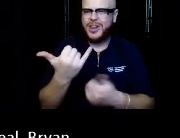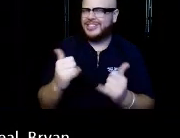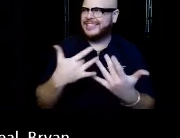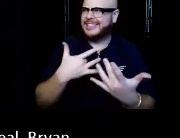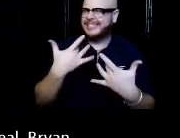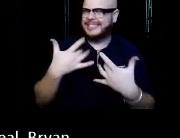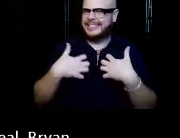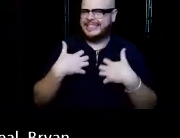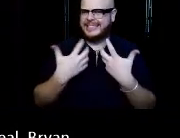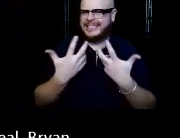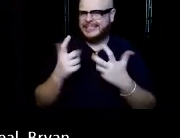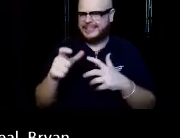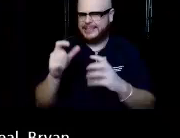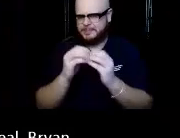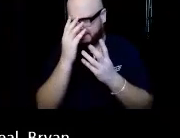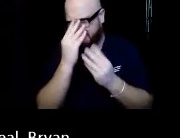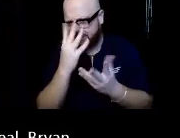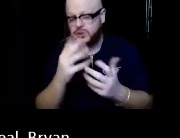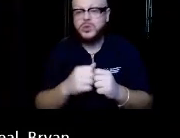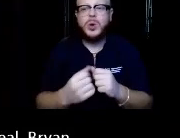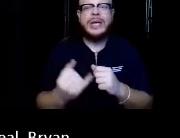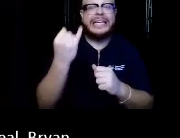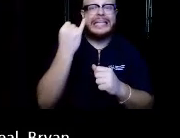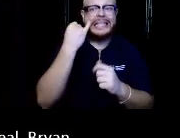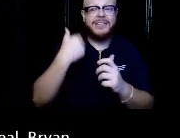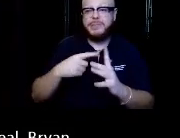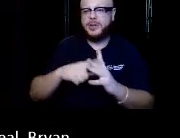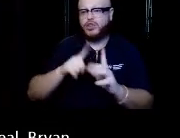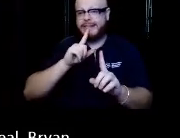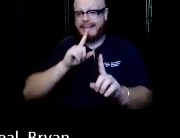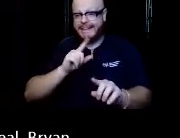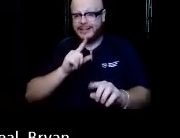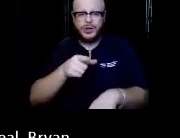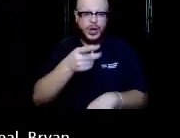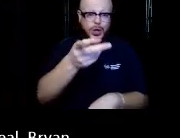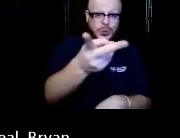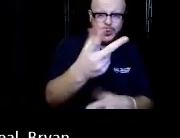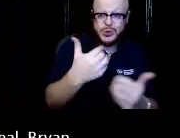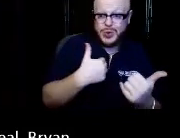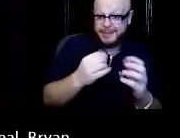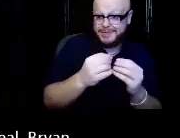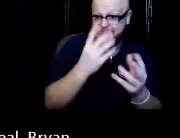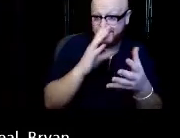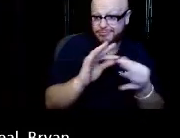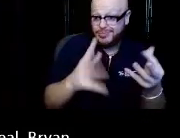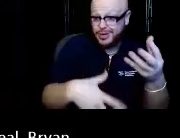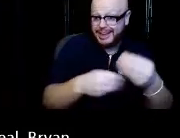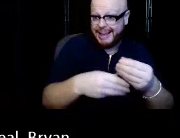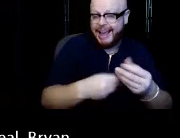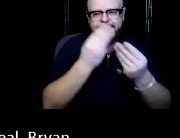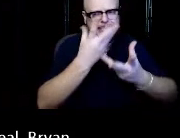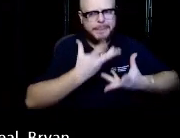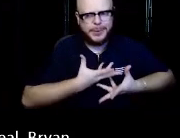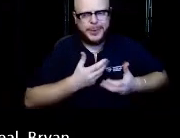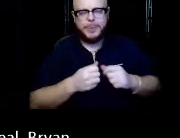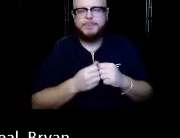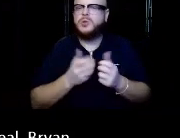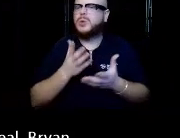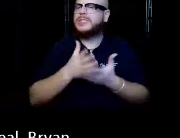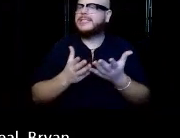I begin to answer, just wave or interrupt me and let me know. There's some similarity too to the questions that we're receiving. So there's one